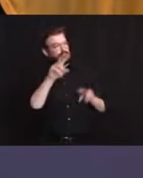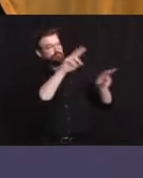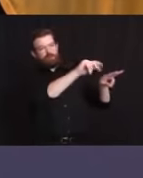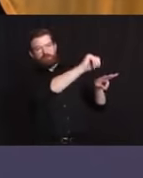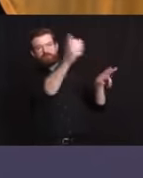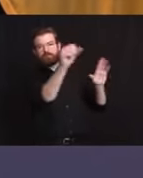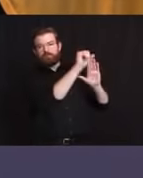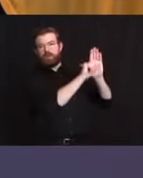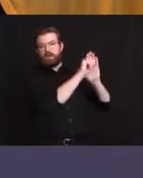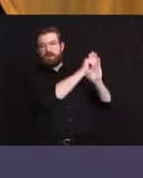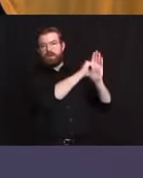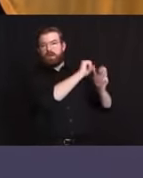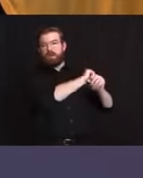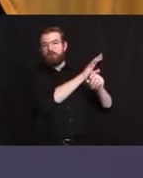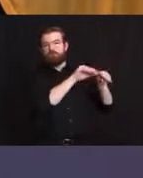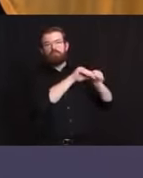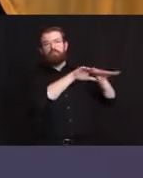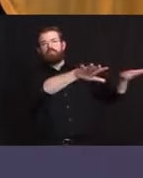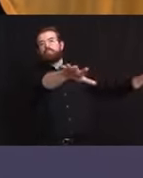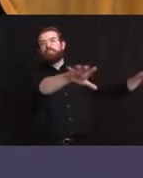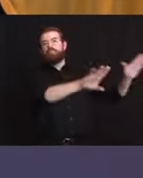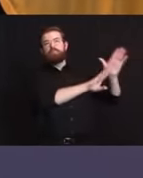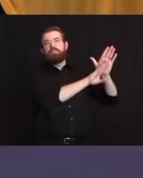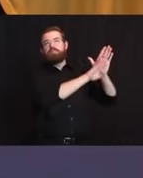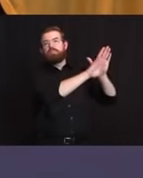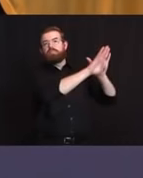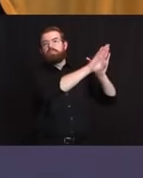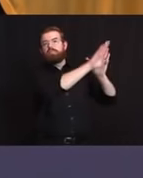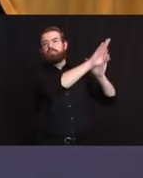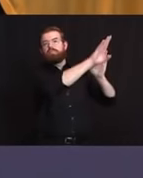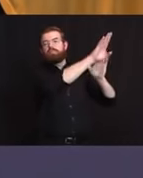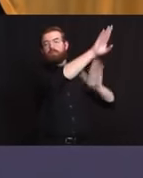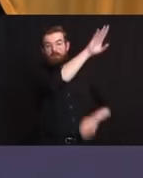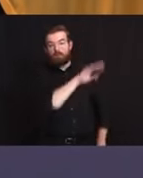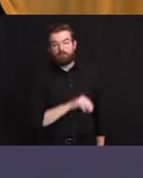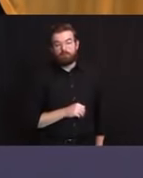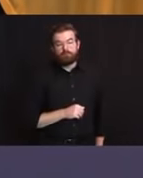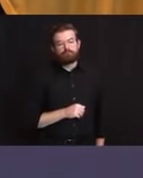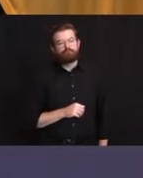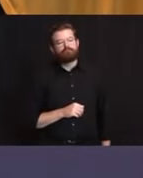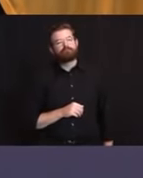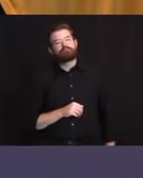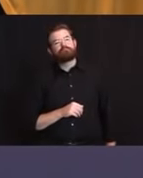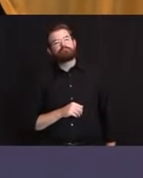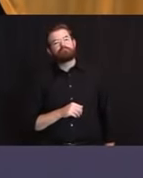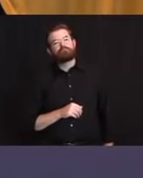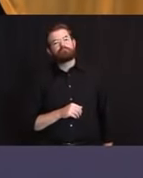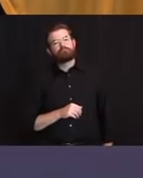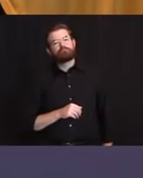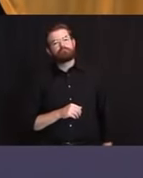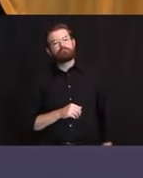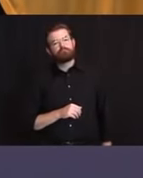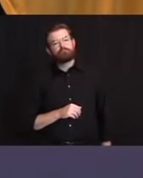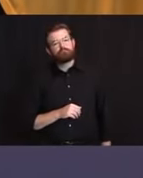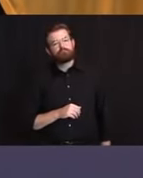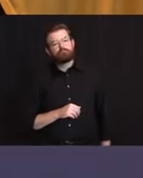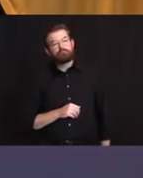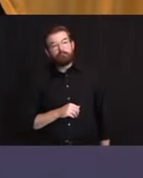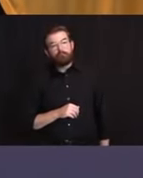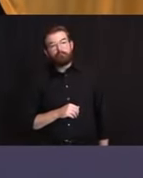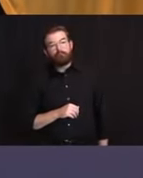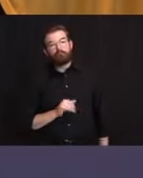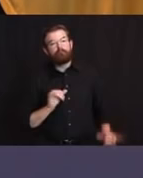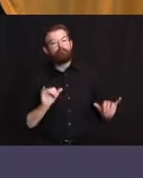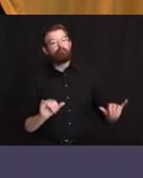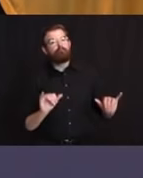crept much more prevalently than they used to be a few months ago into our youth, right? And I just want to make